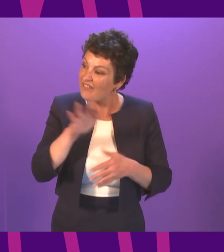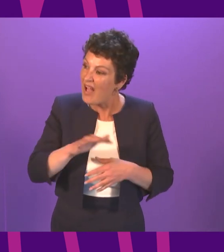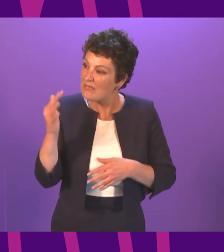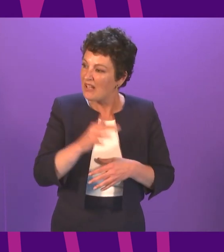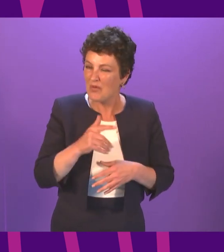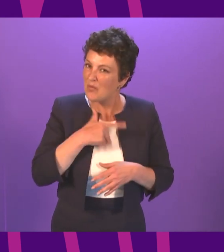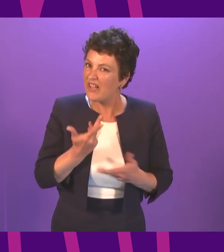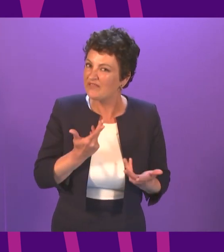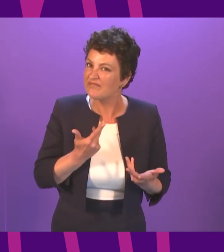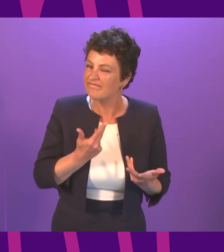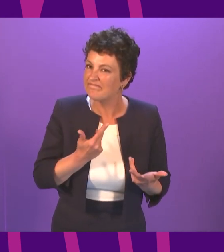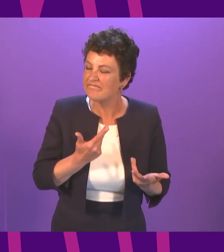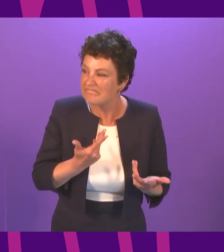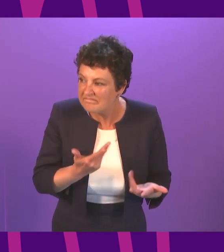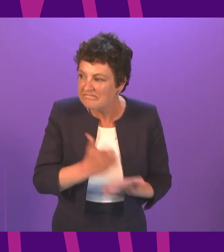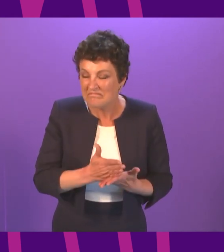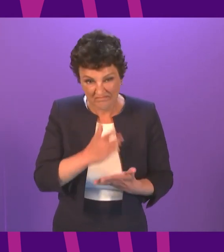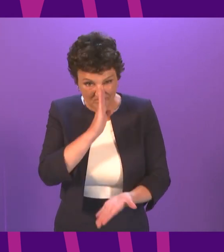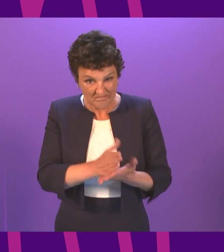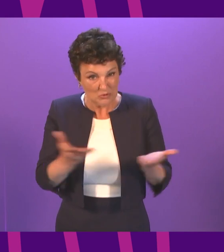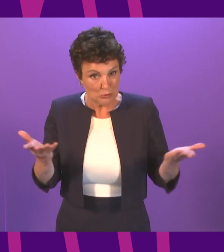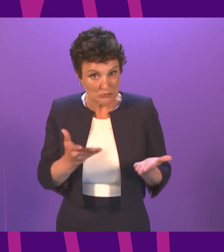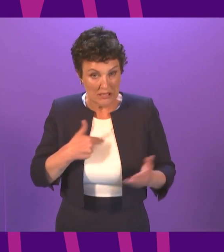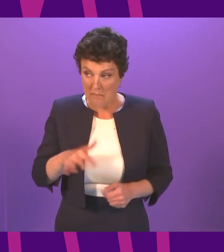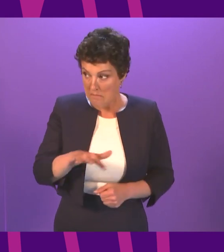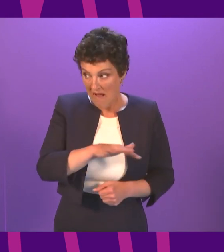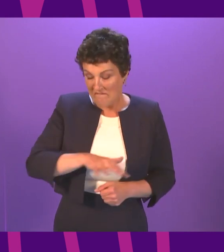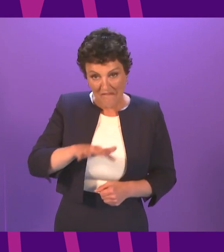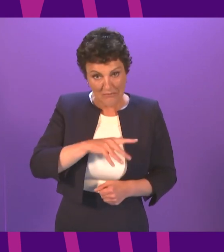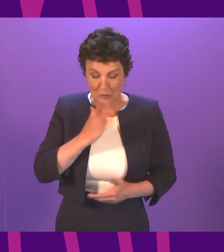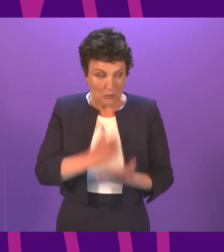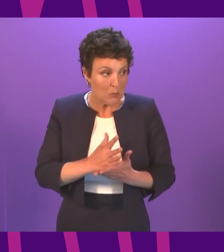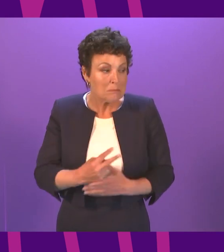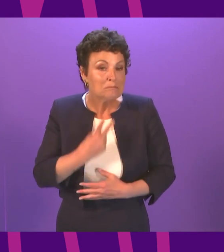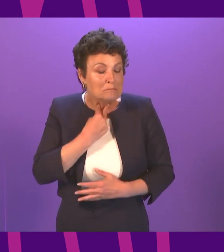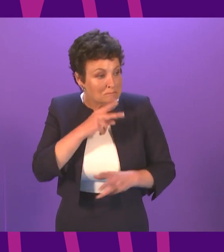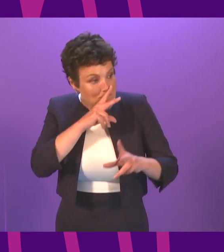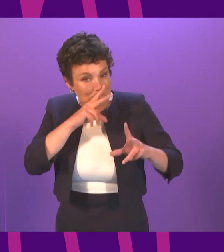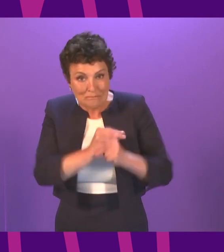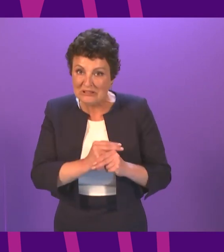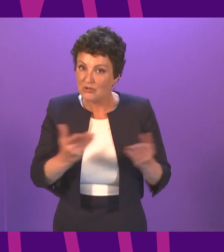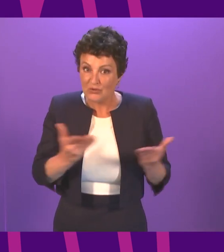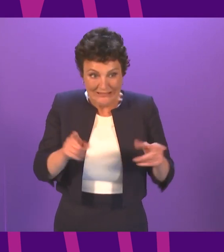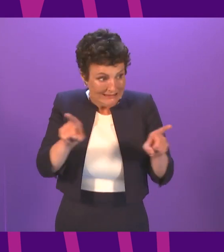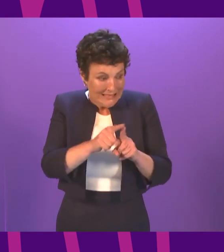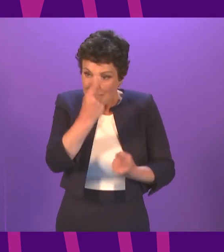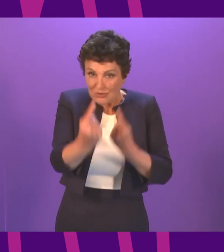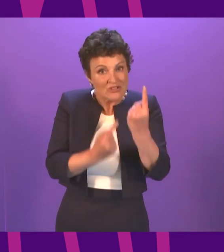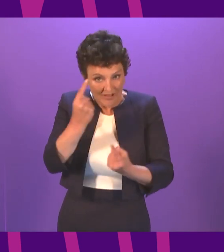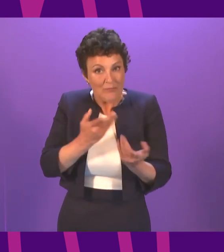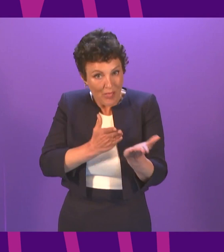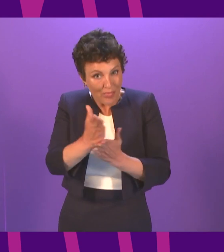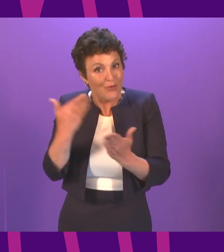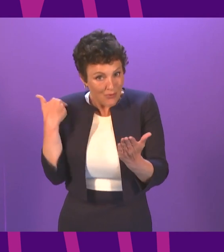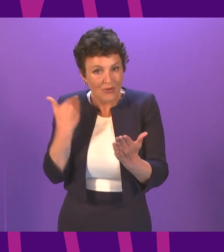I miss my family today, a feeling so many of us have had to bear over this past painful year. But I